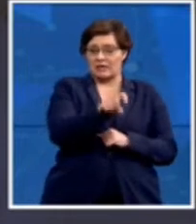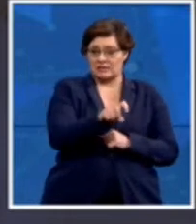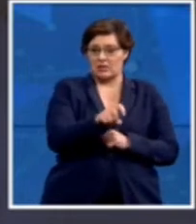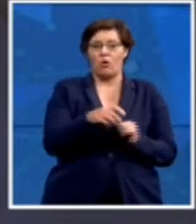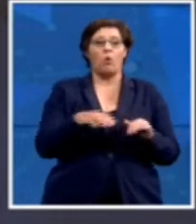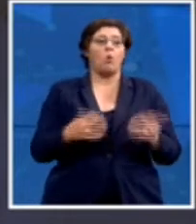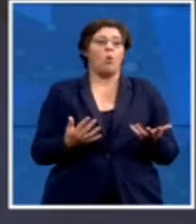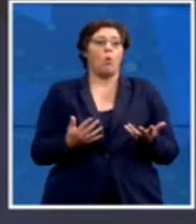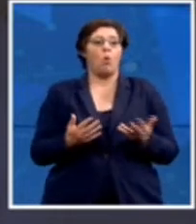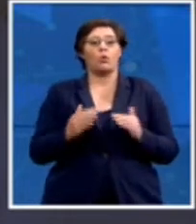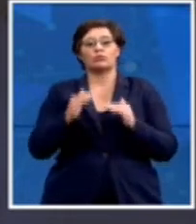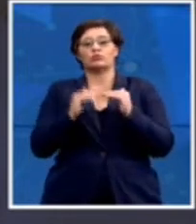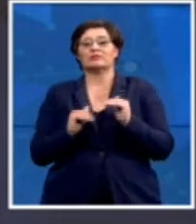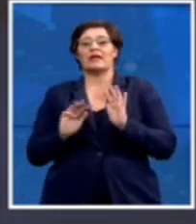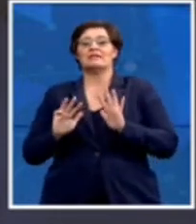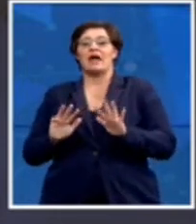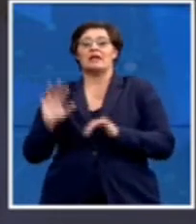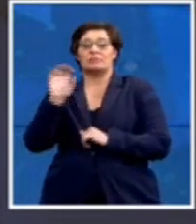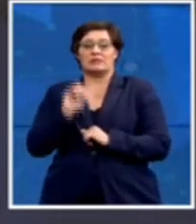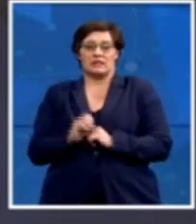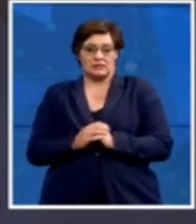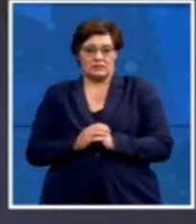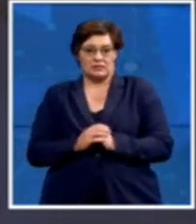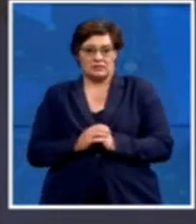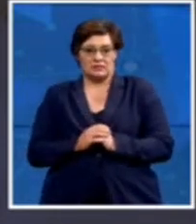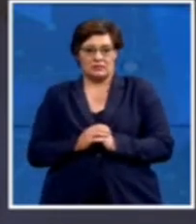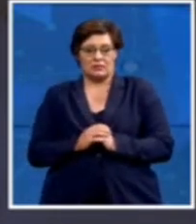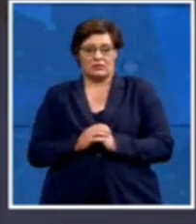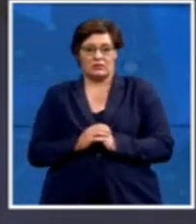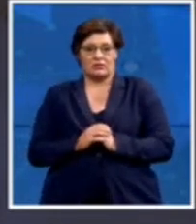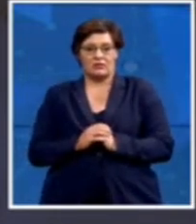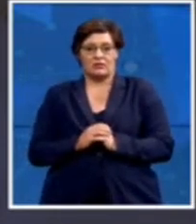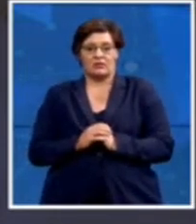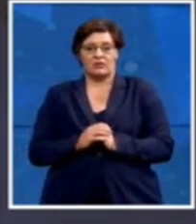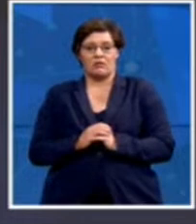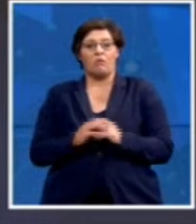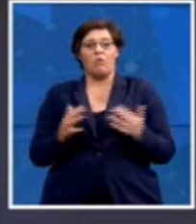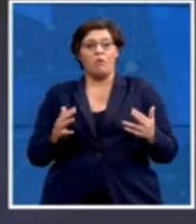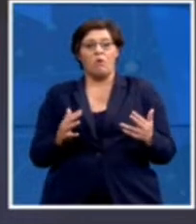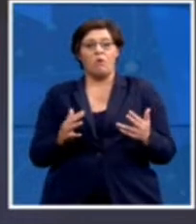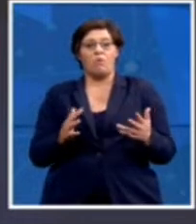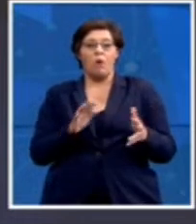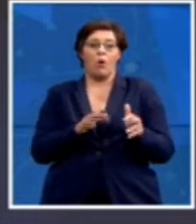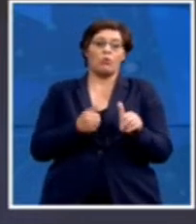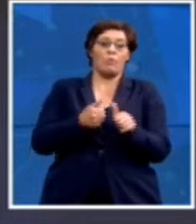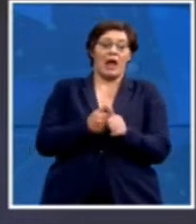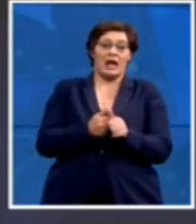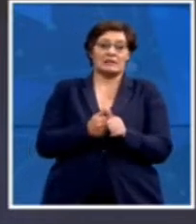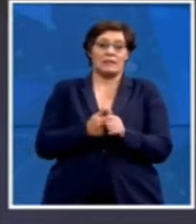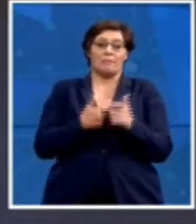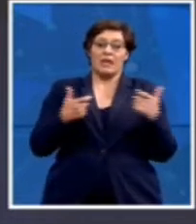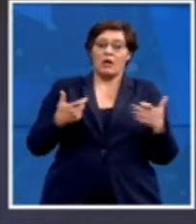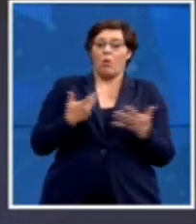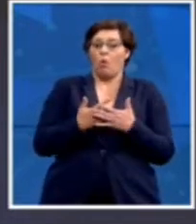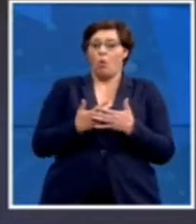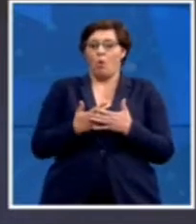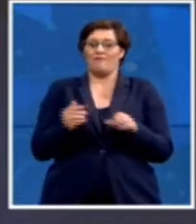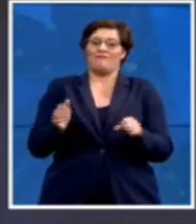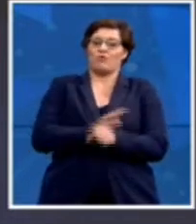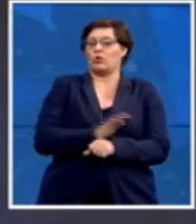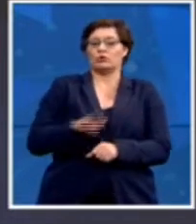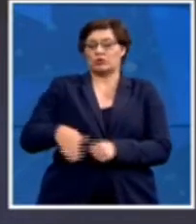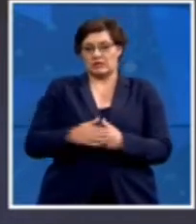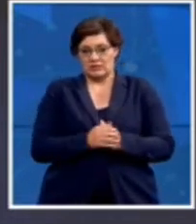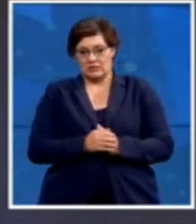there a substantial degree of compliance, although not full compliance? And the same applies to